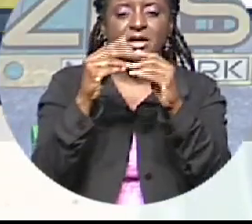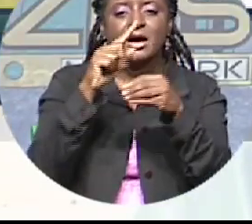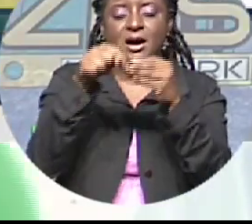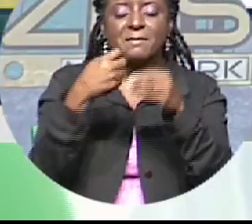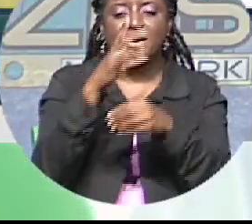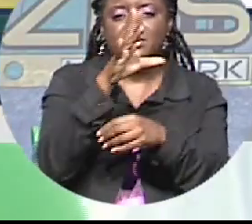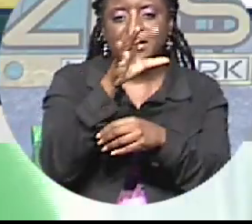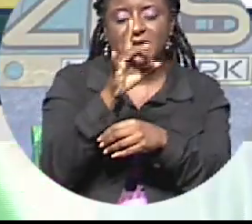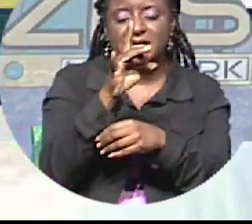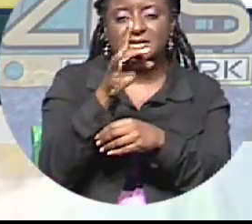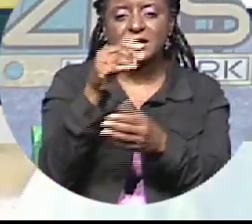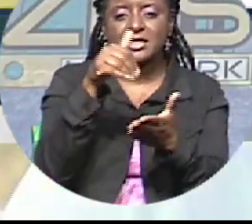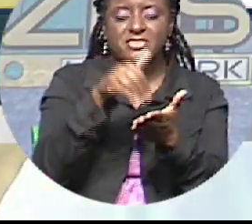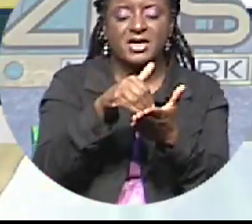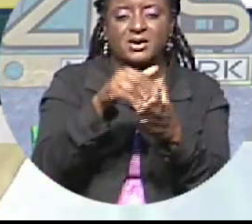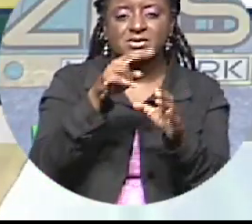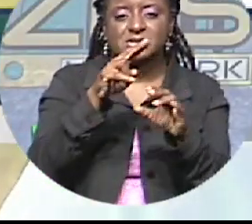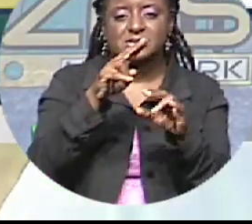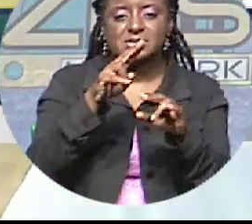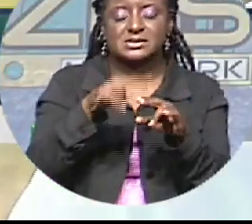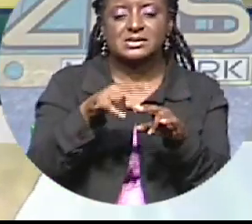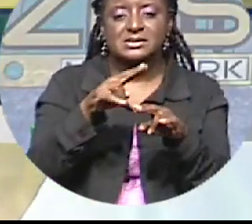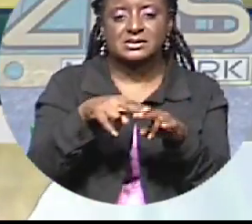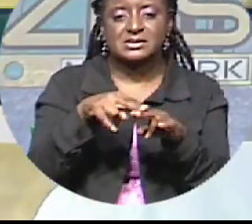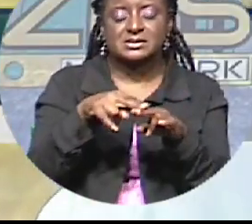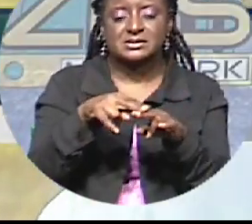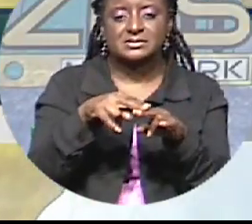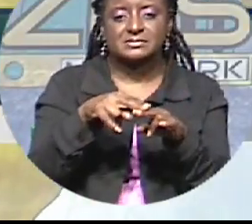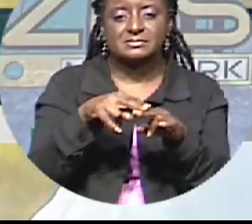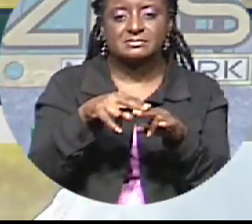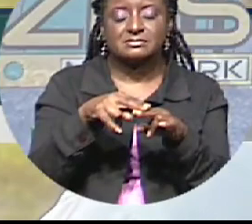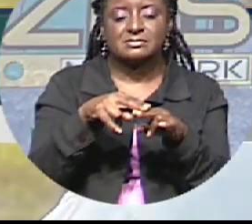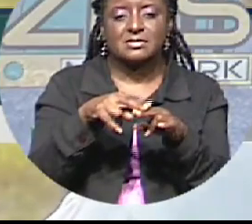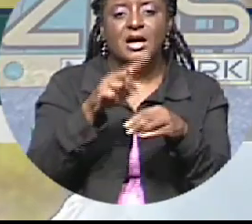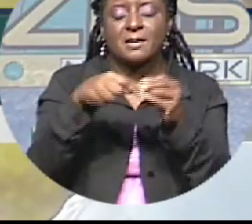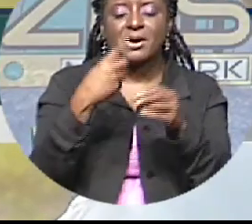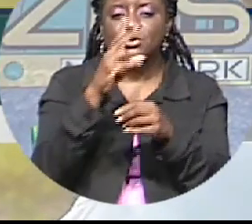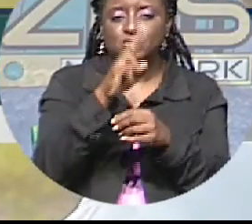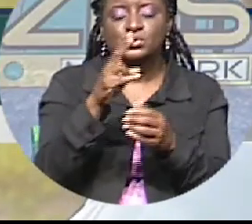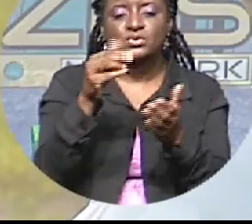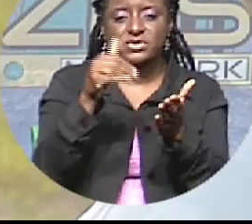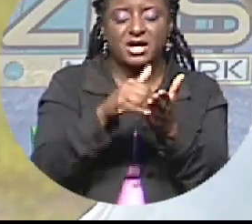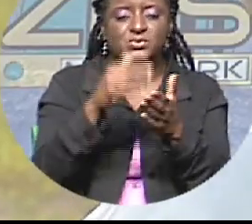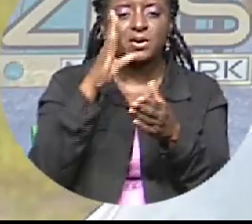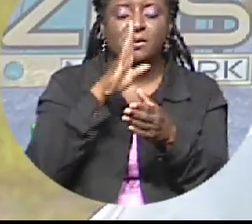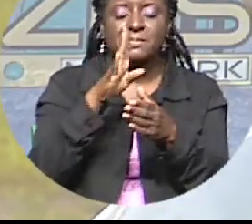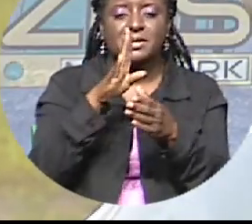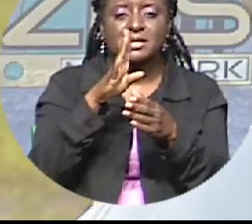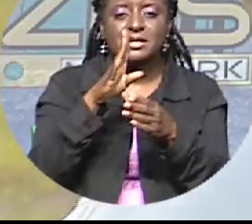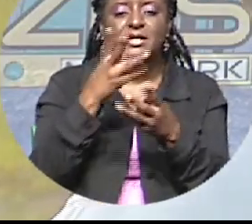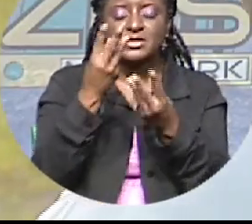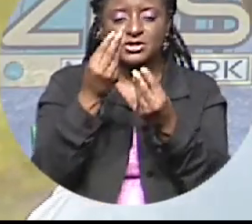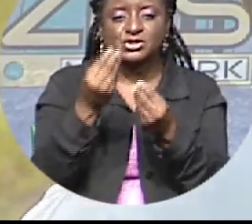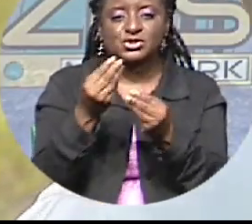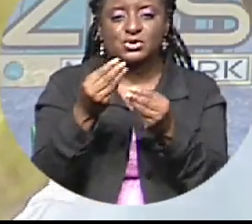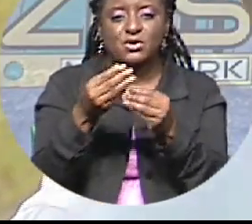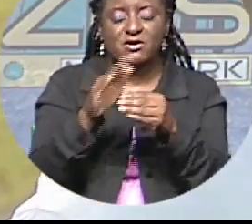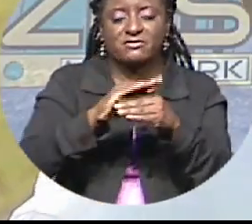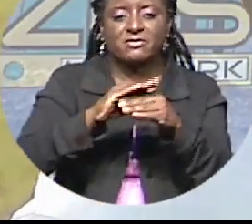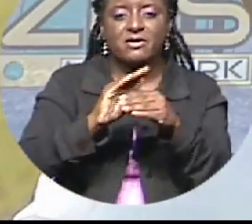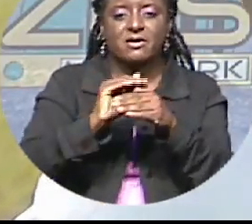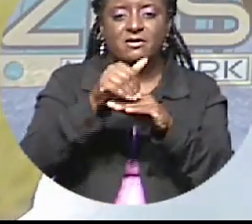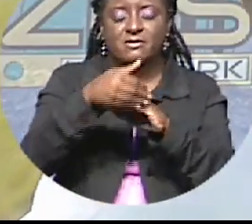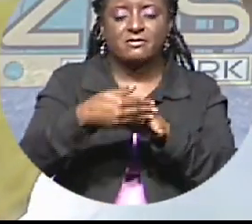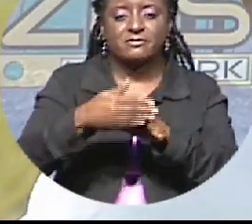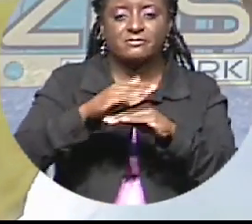seats. About 2,000 plus will be some of the soft retractable seats, with the ones that extend along